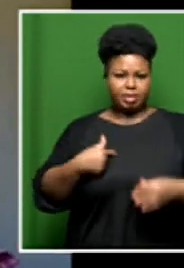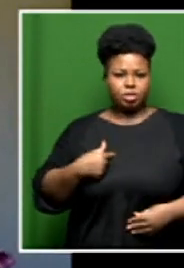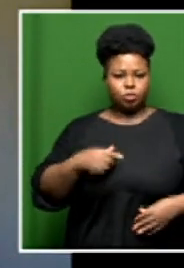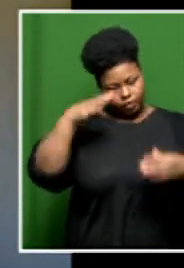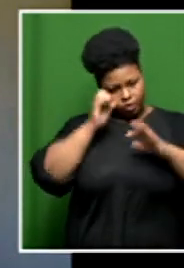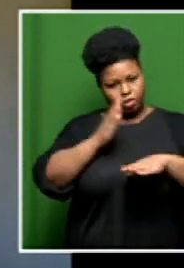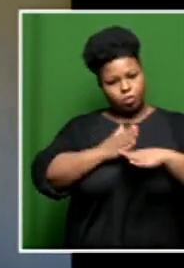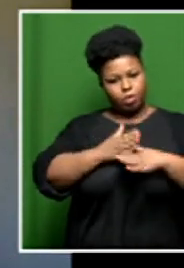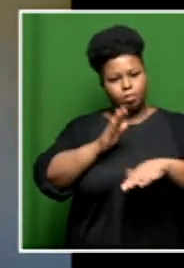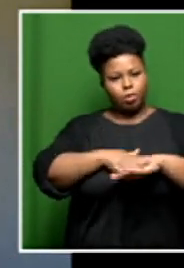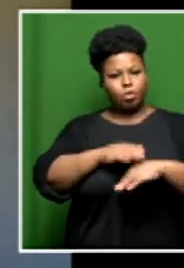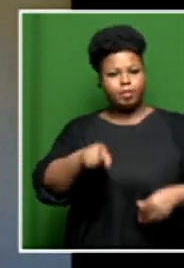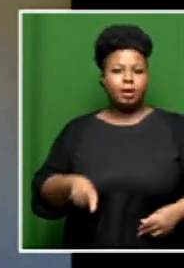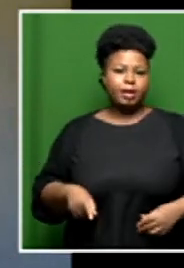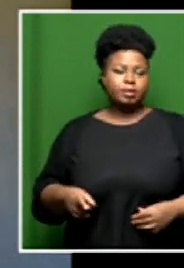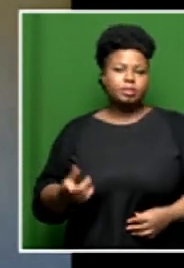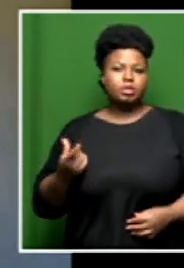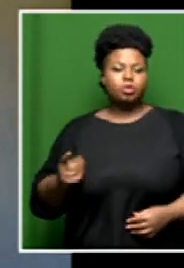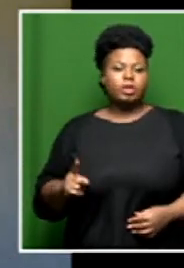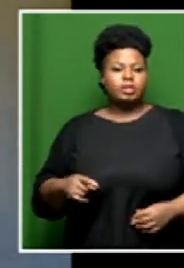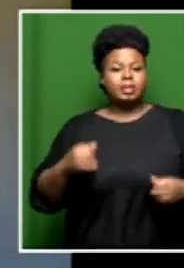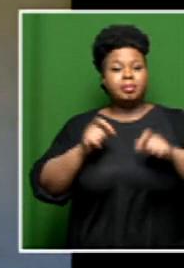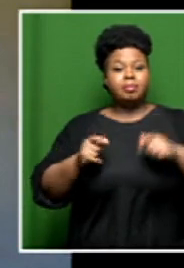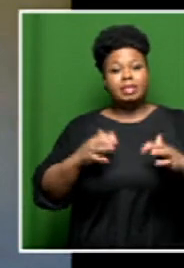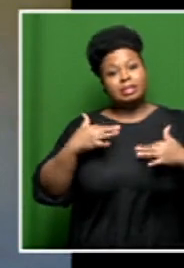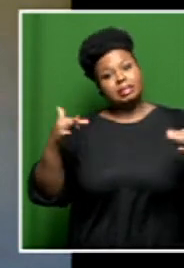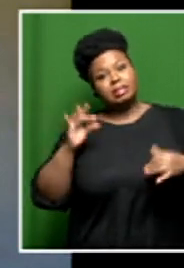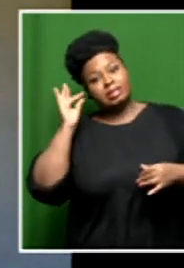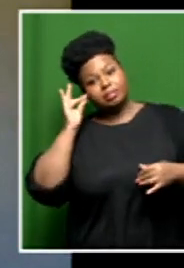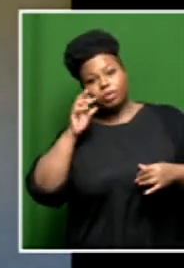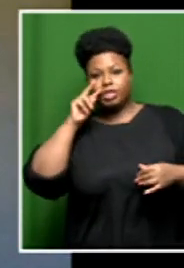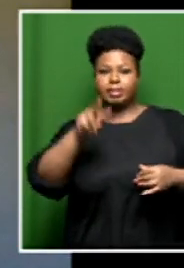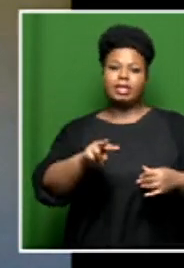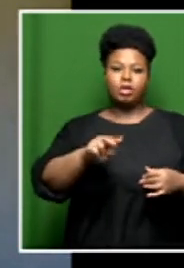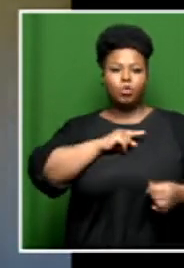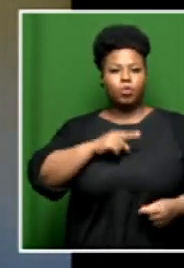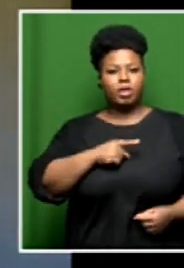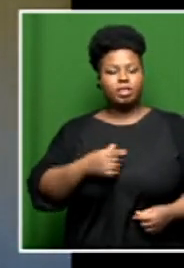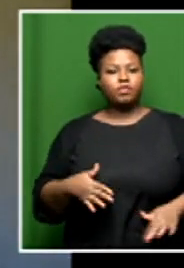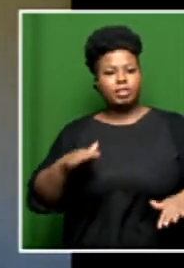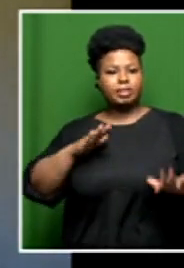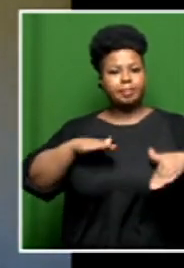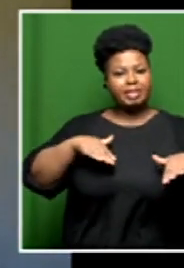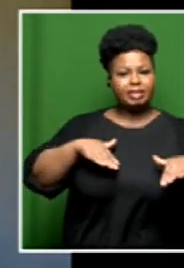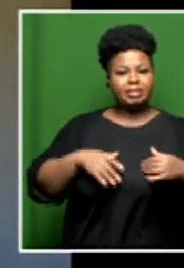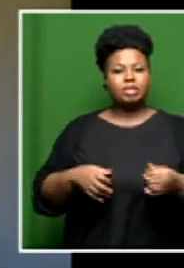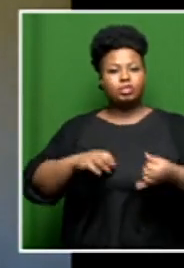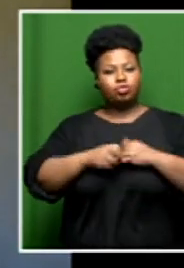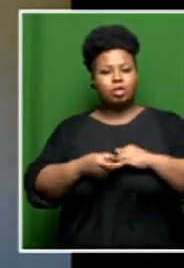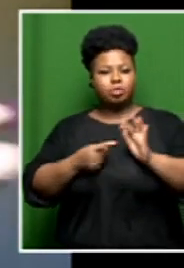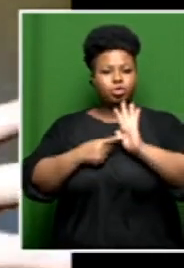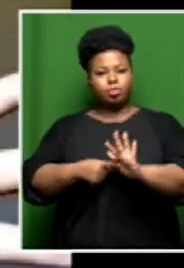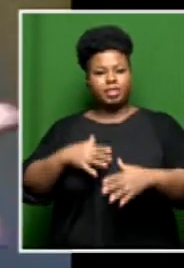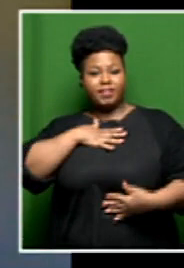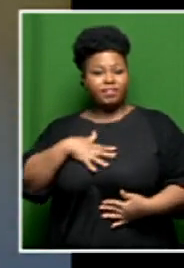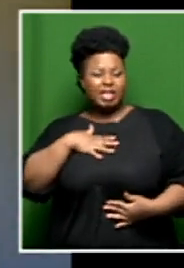is that you don't only then make the audience hear the music, but you make them see it. So you'll catch different beats. You showcase those. You make them